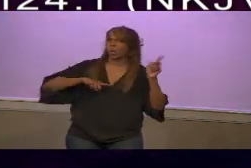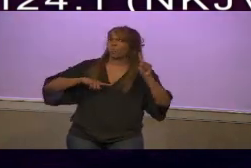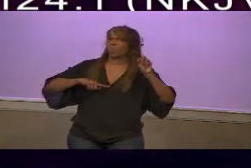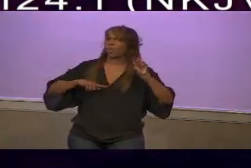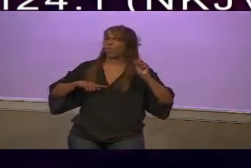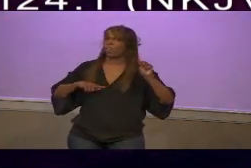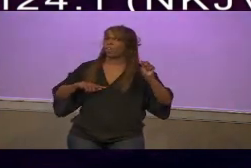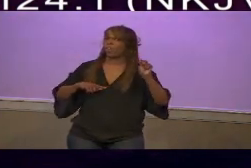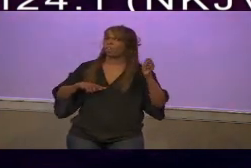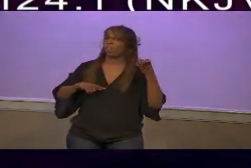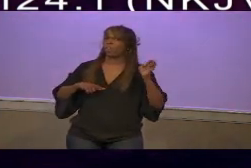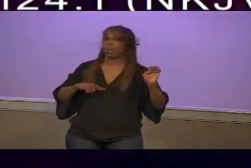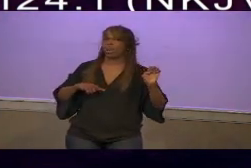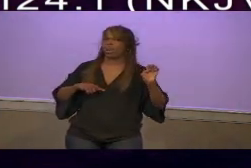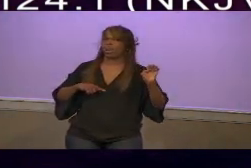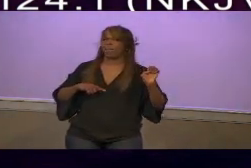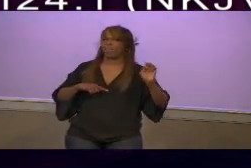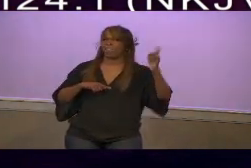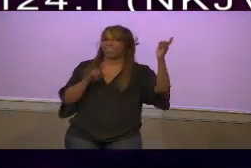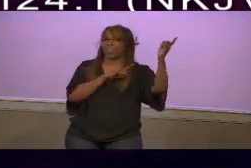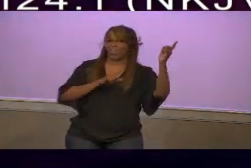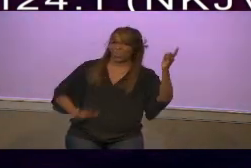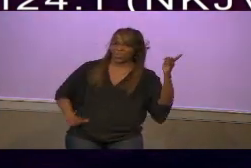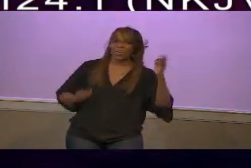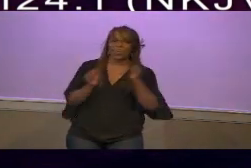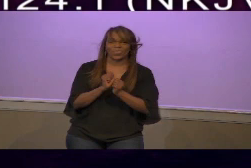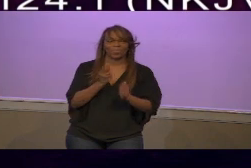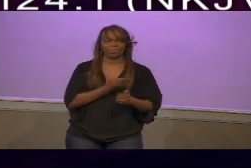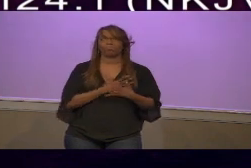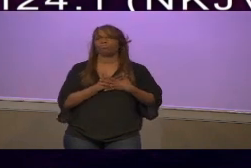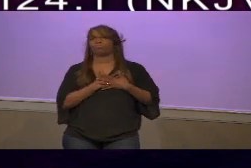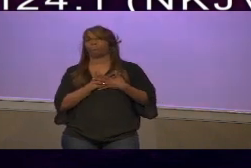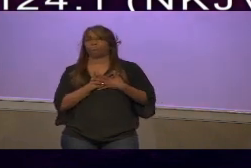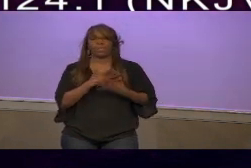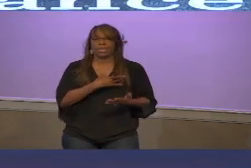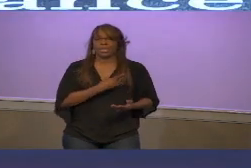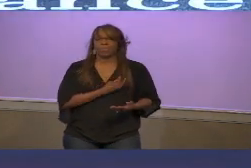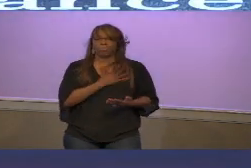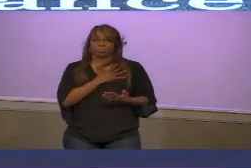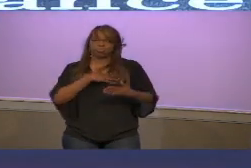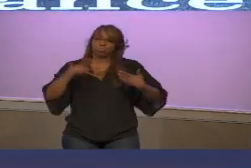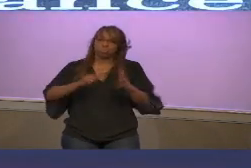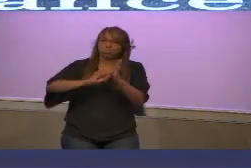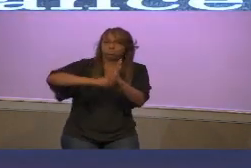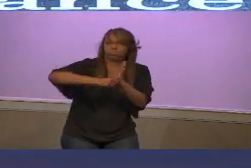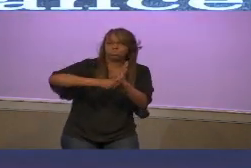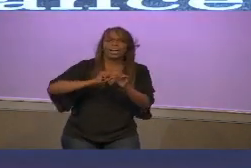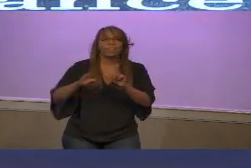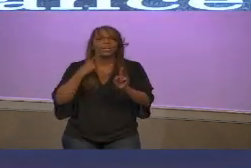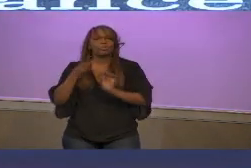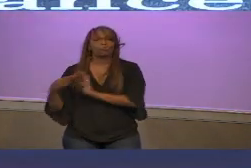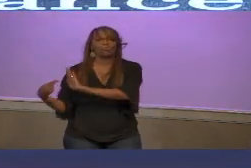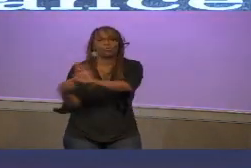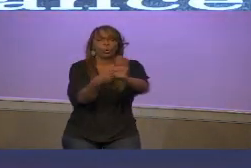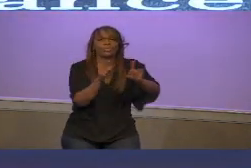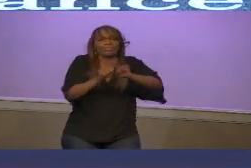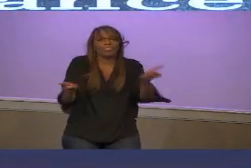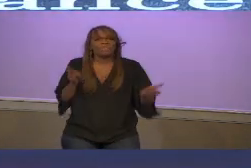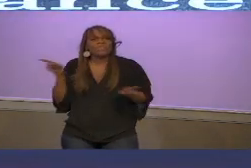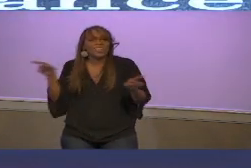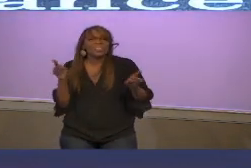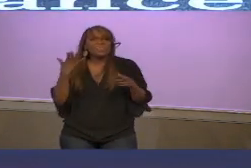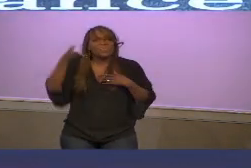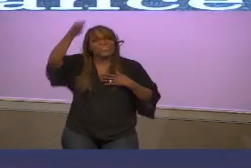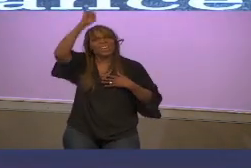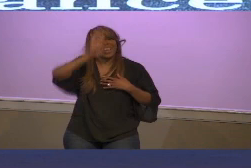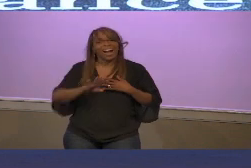if it had not been the Lord who was on our side. That's even more significant because it shows us specifically that we have a